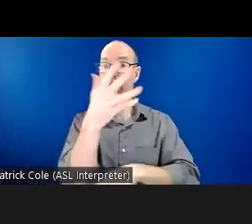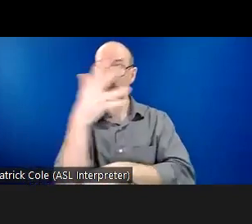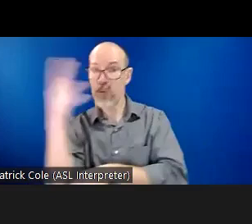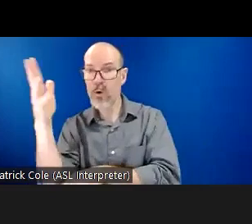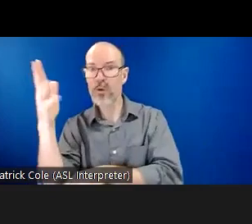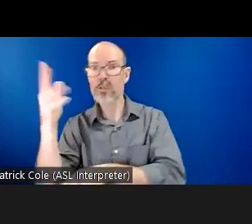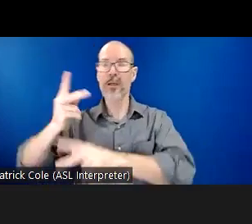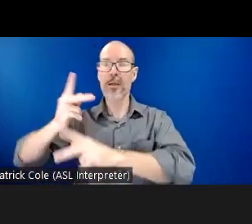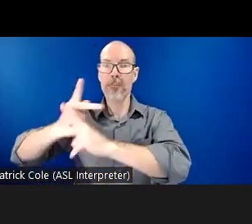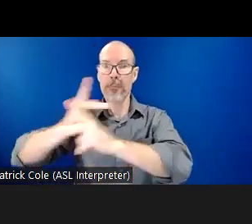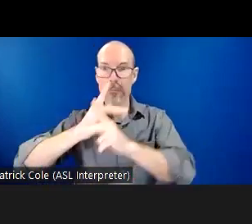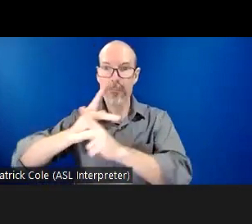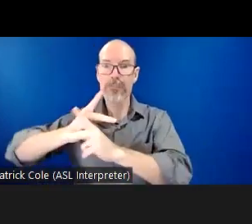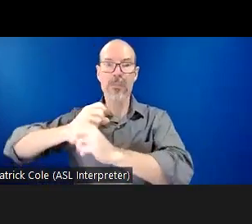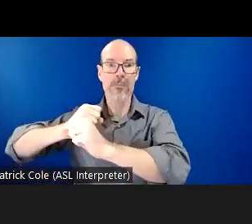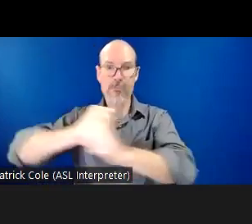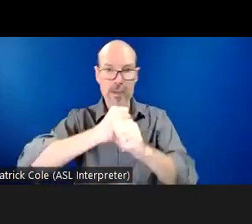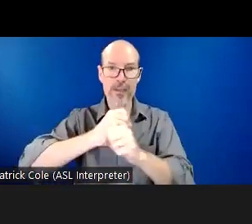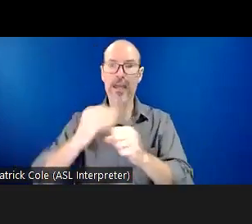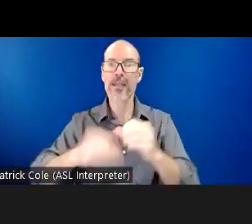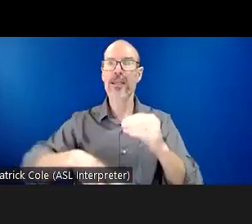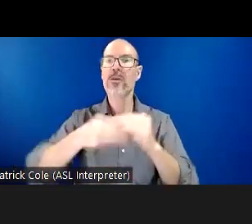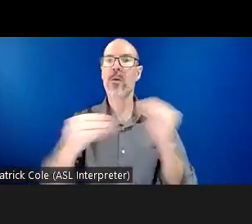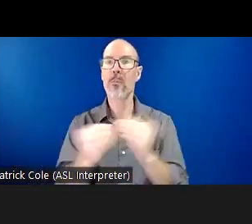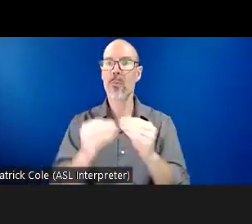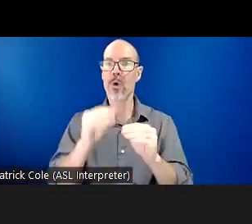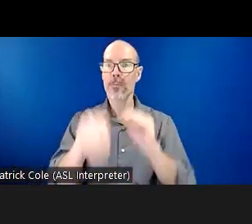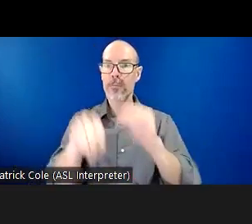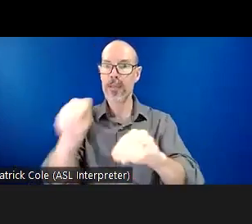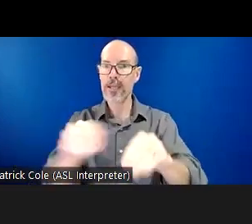to increase tree, shrub, and grass planting projects in urban areas.